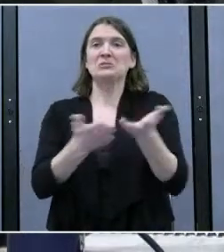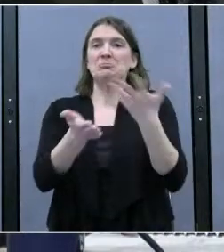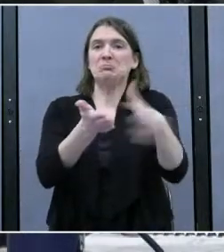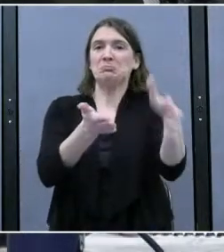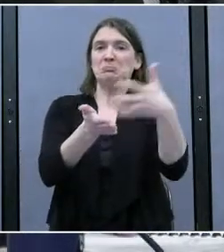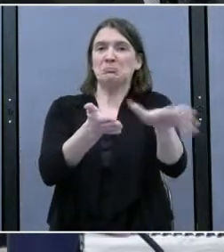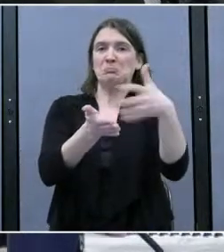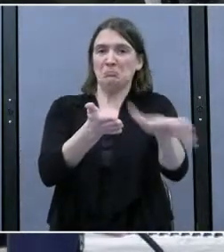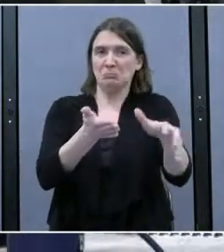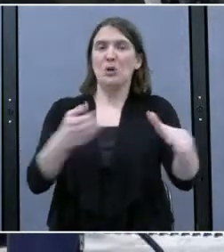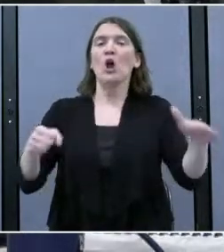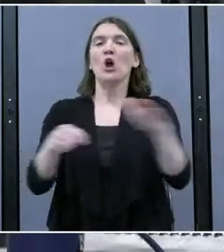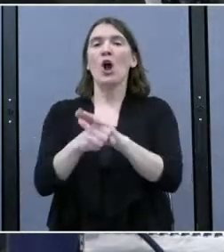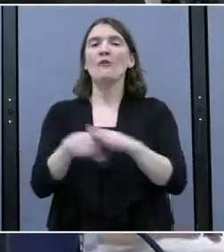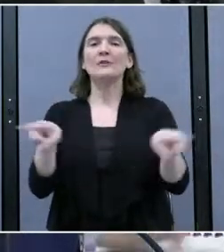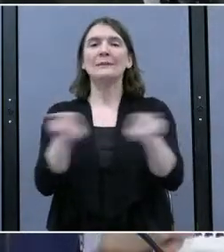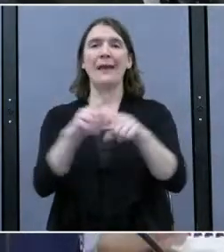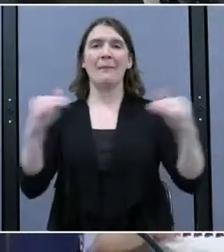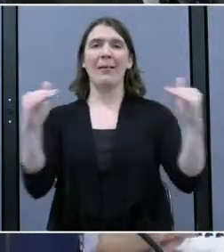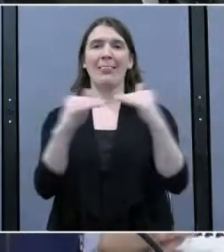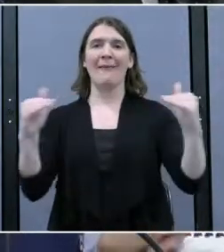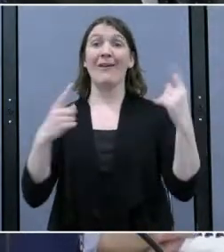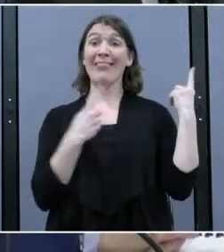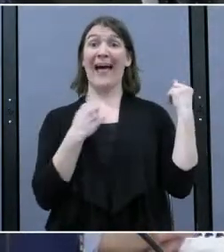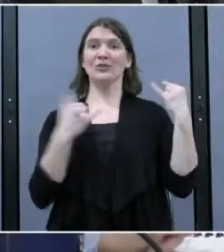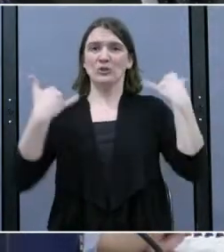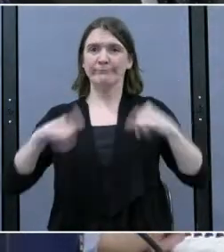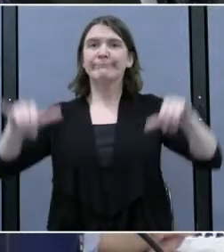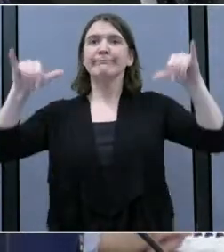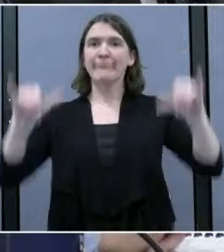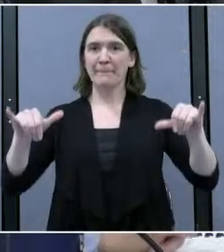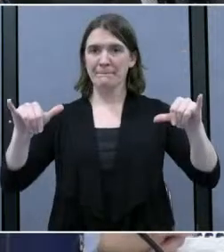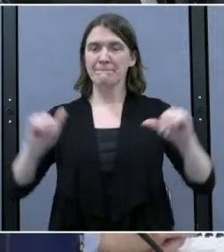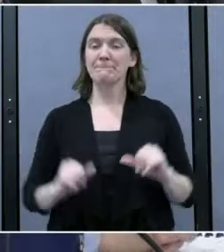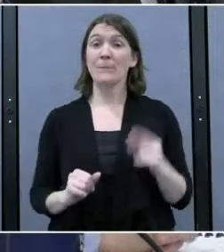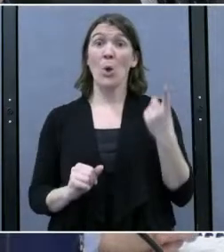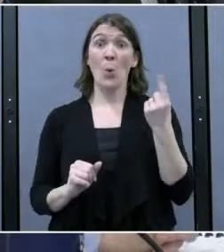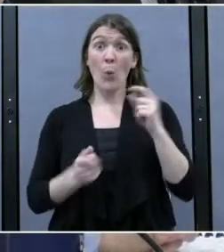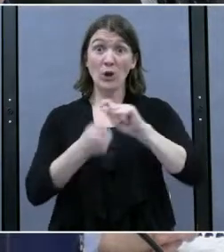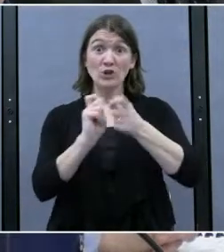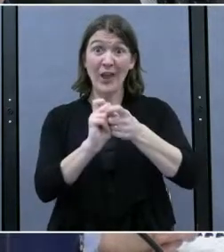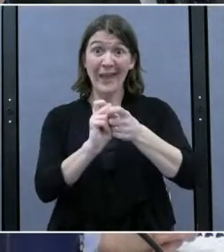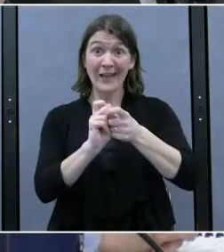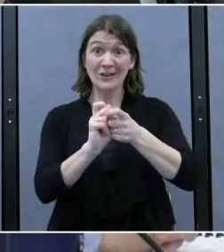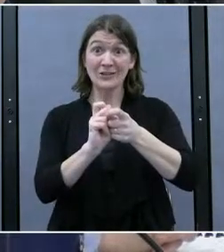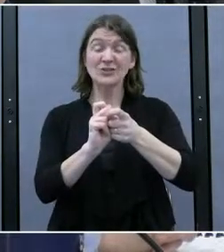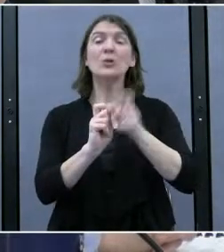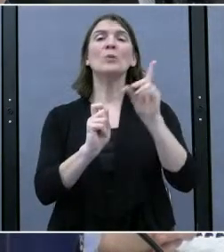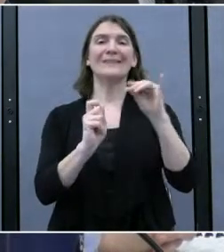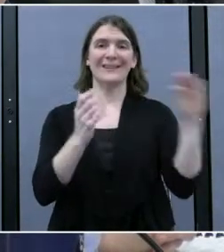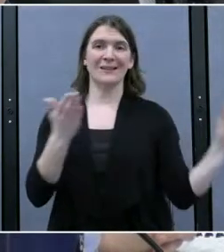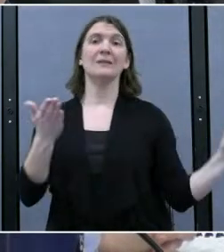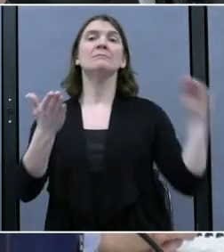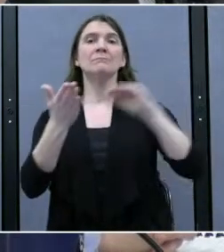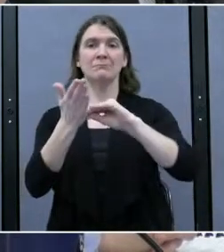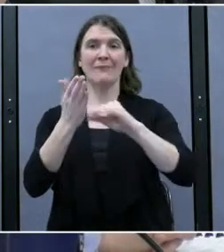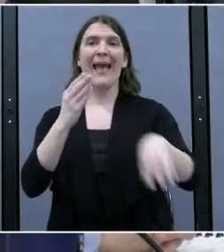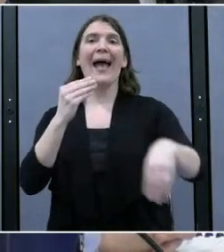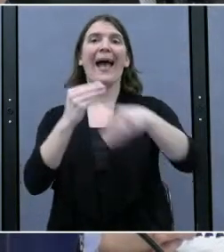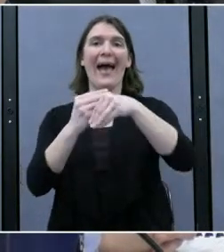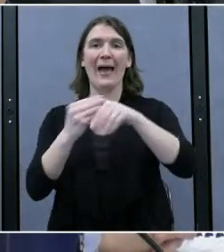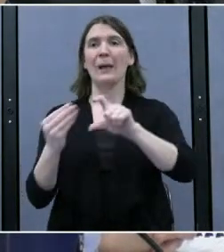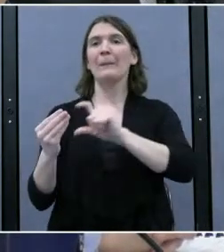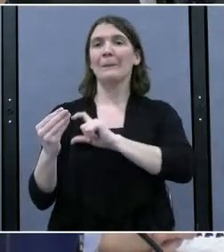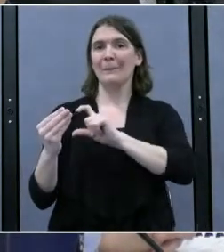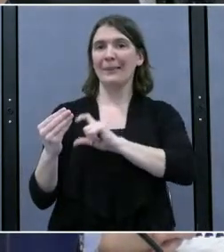that funds the same level of service as the previous year. The only difference in it was that added to it was the additional